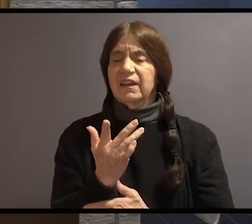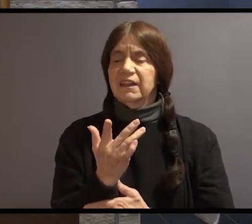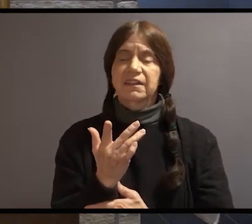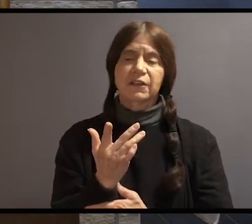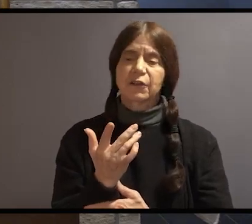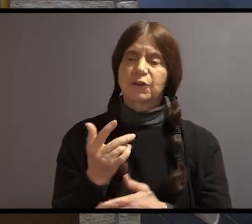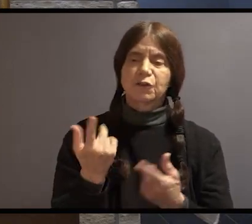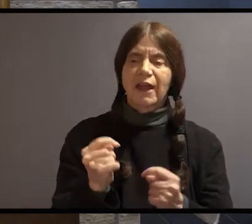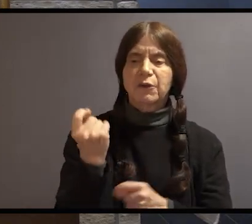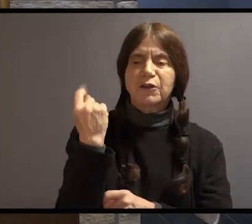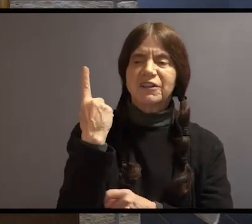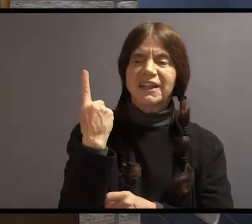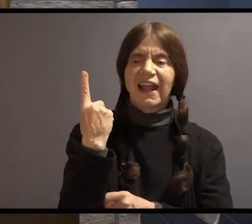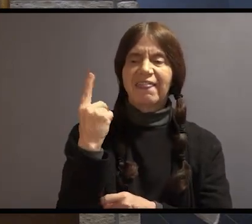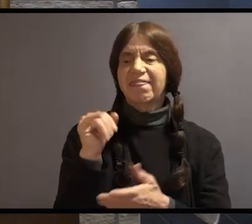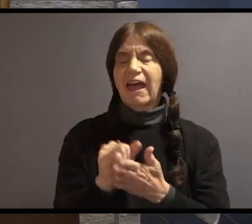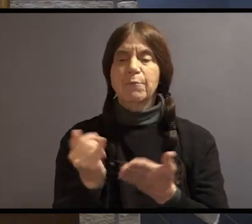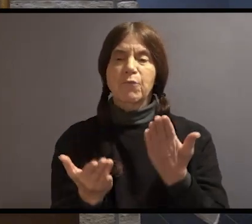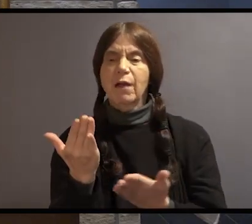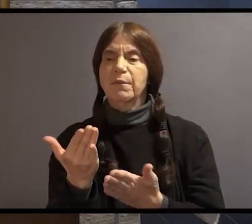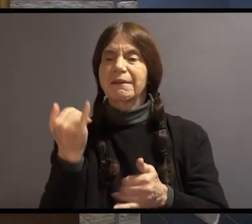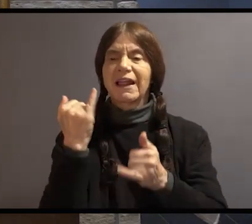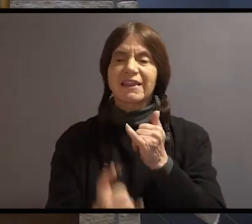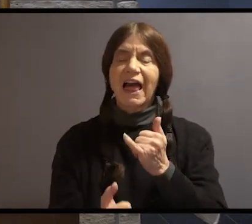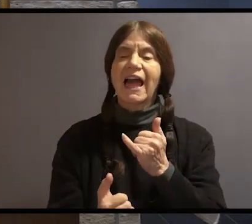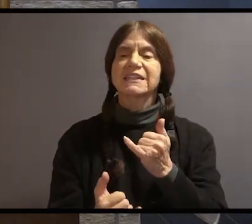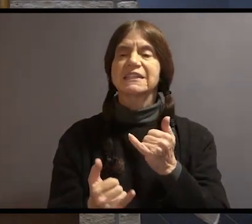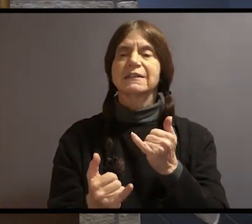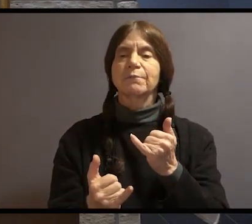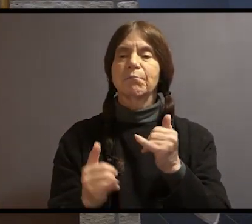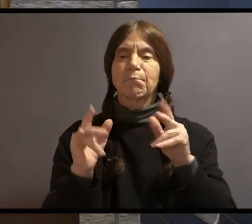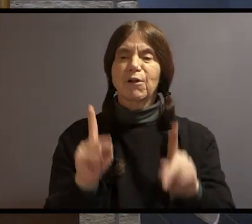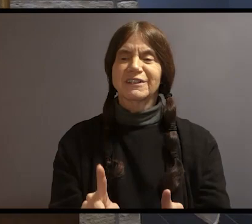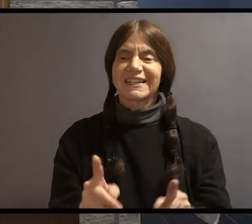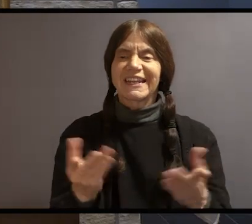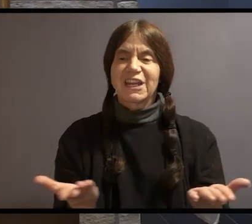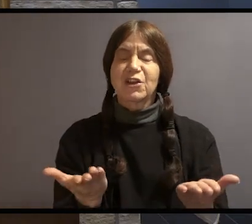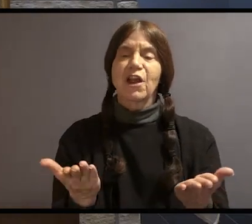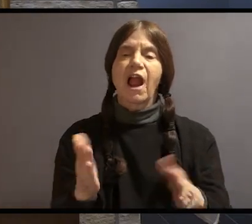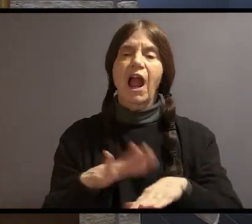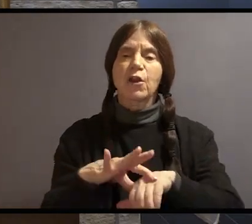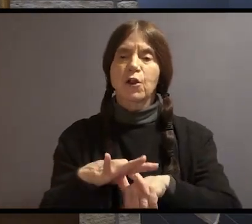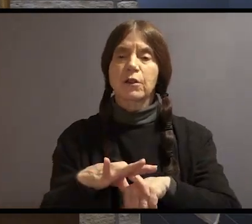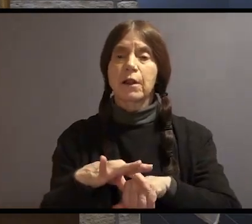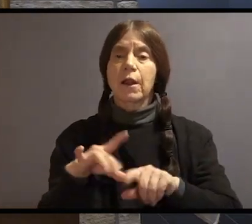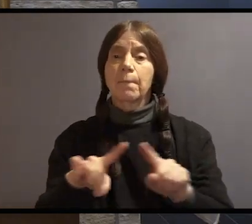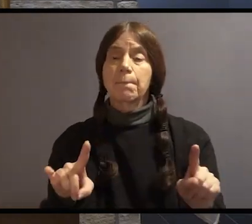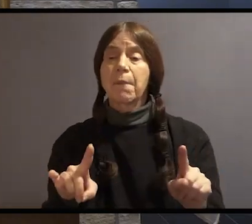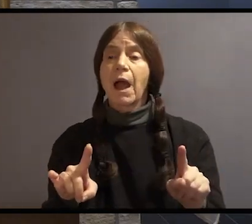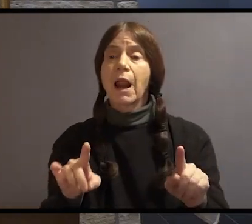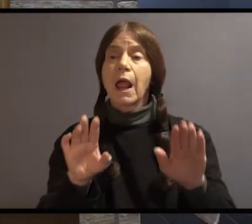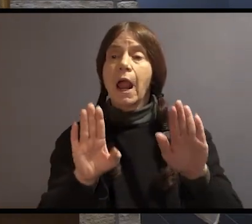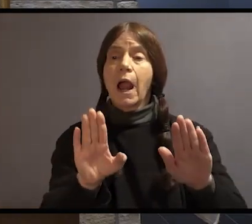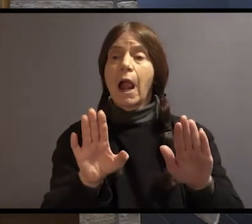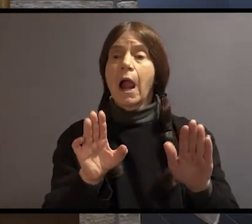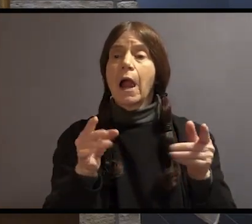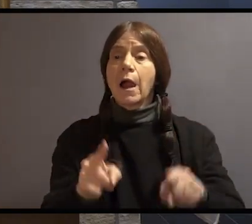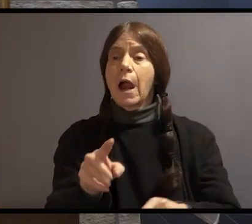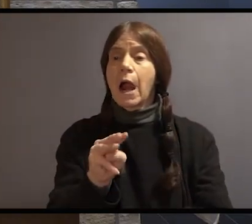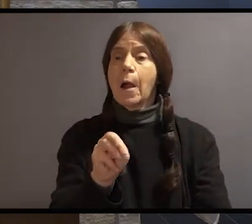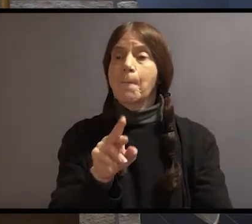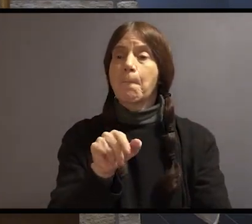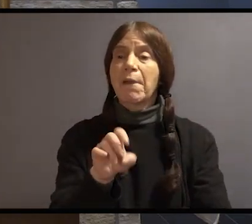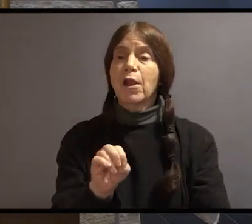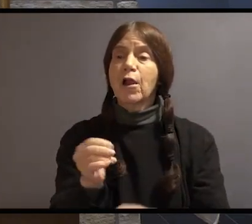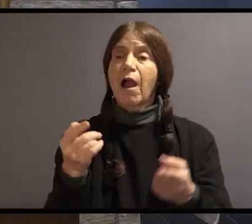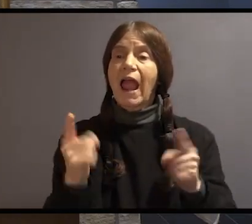that he is probably the last human being alive. But then a miracle happens.